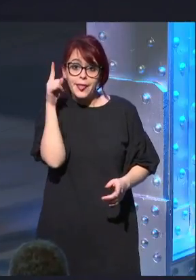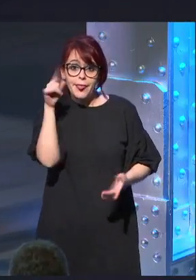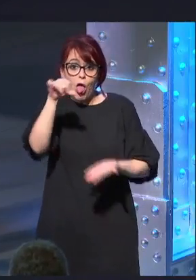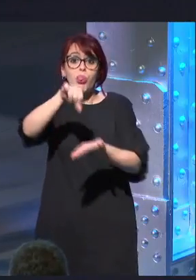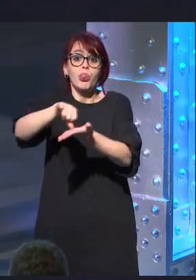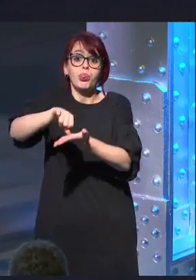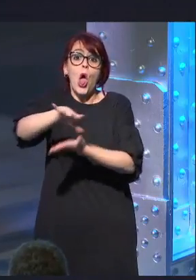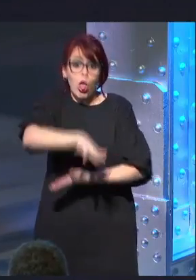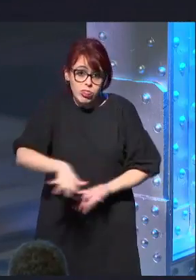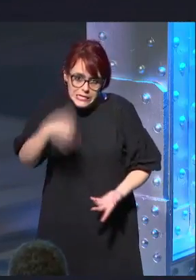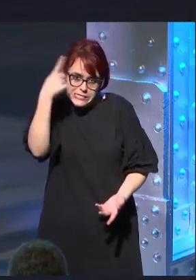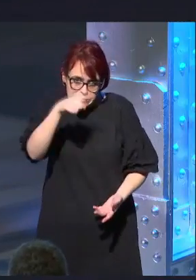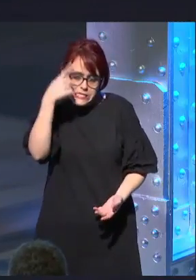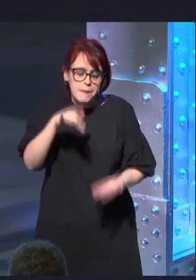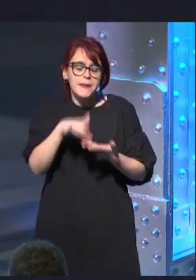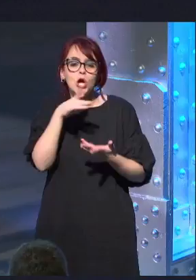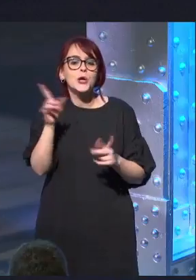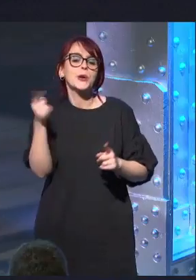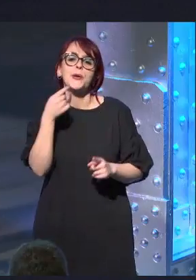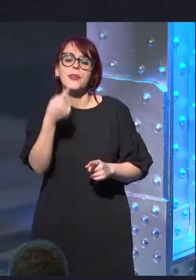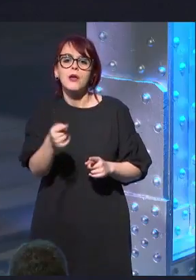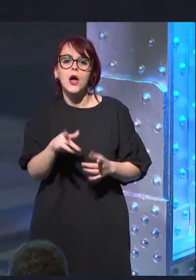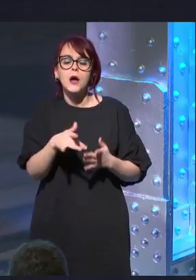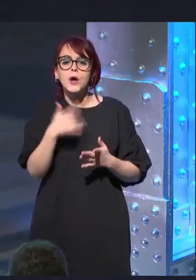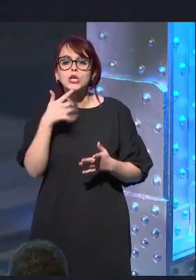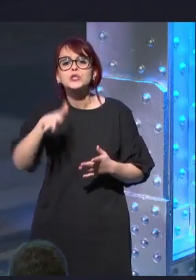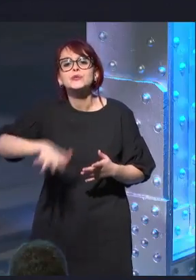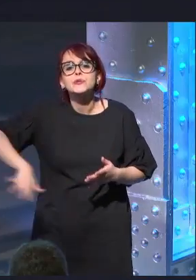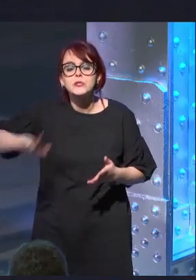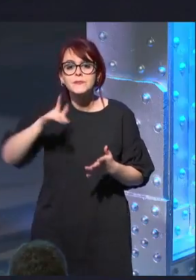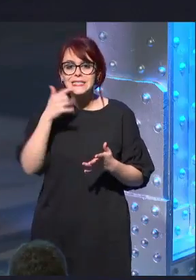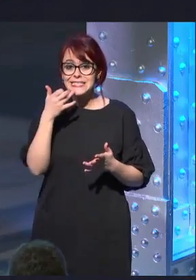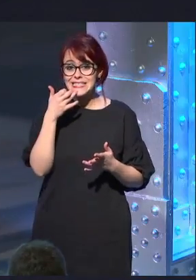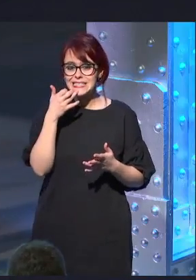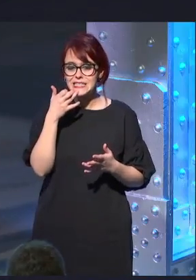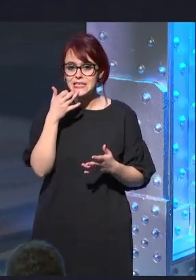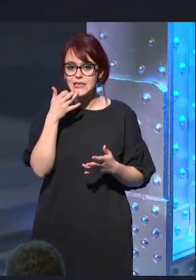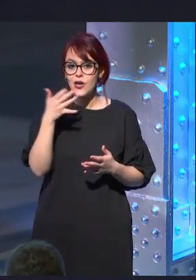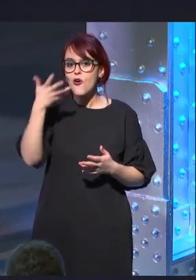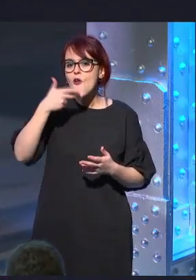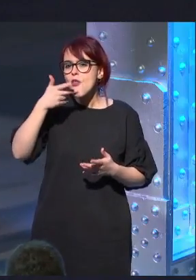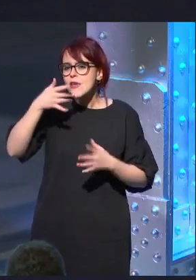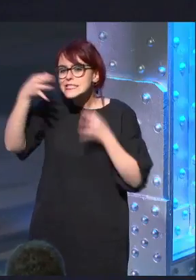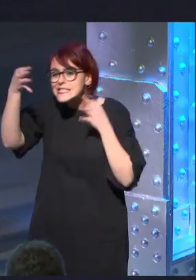country it is or what city it is. But for instance,